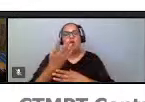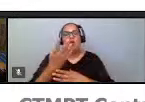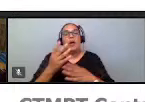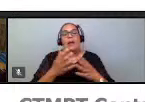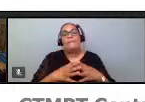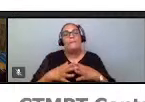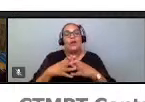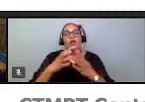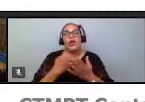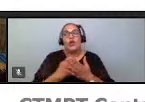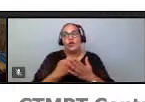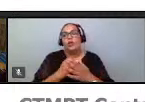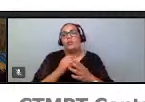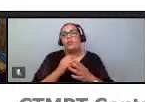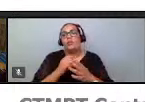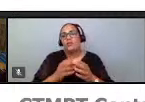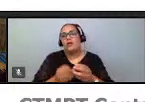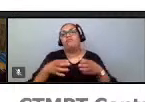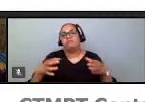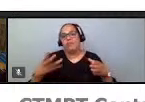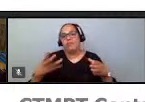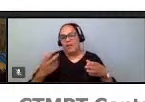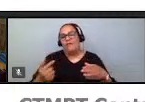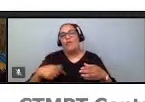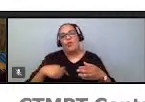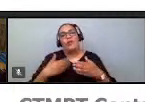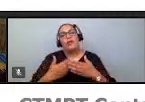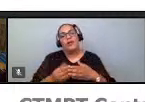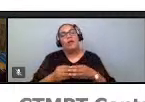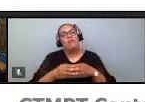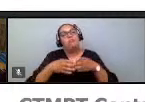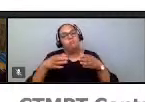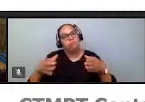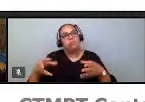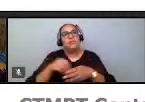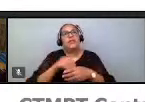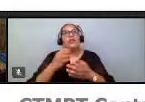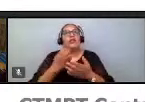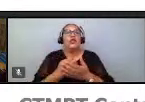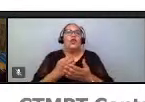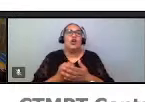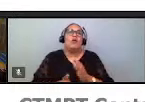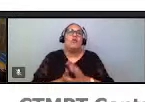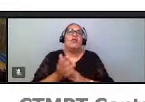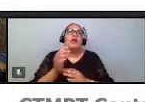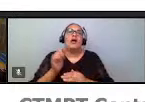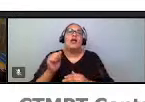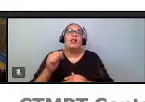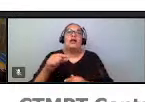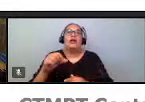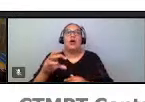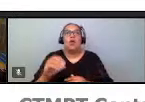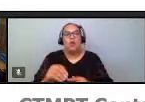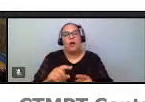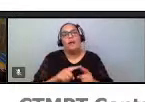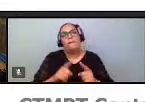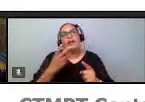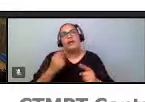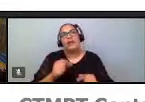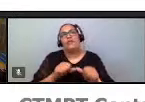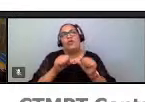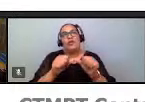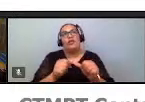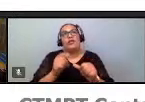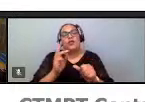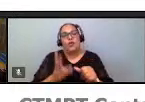economy is still booming and we can grow into that econom economy with ago and I'm sure ago will be continued we